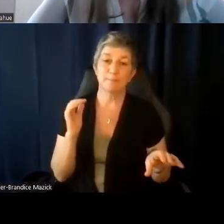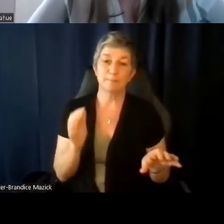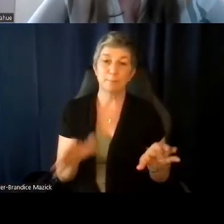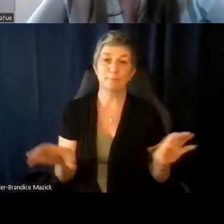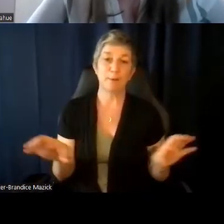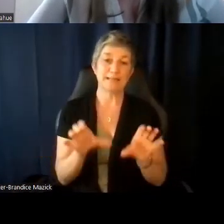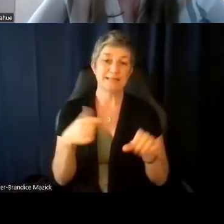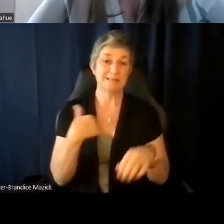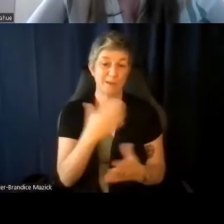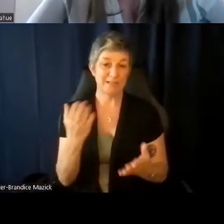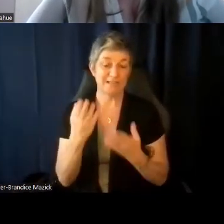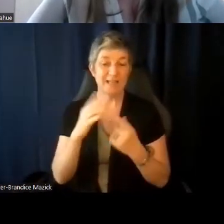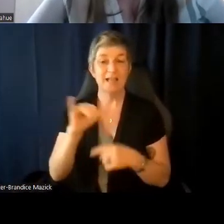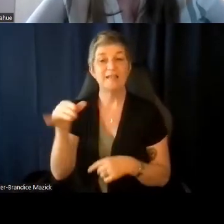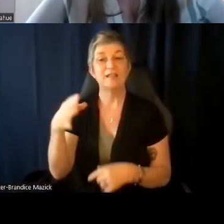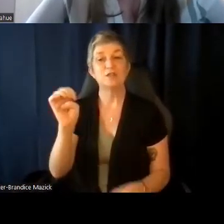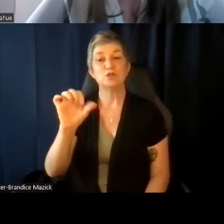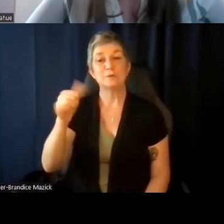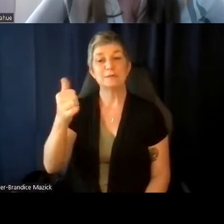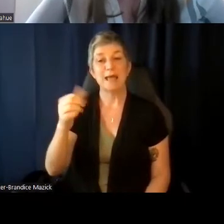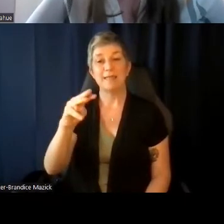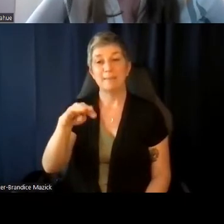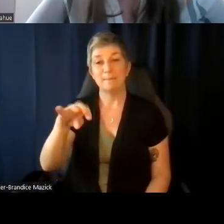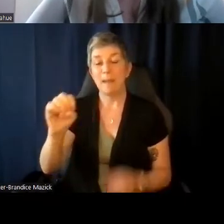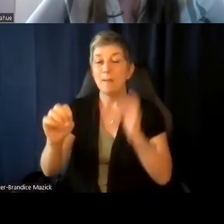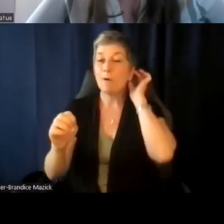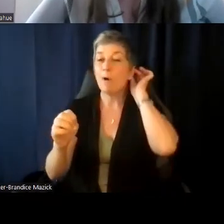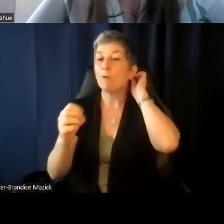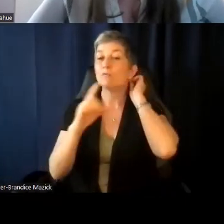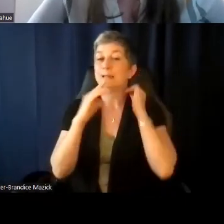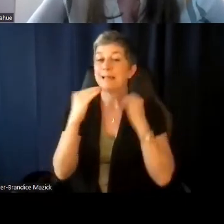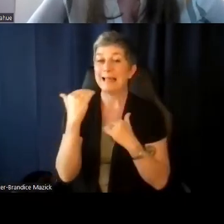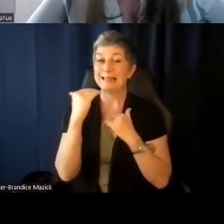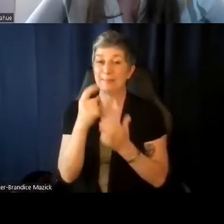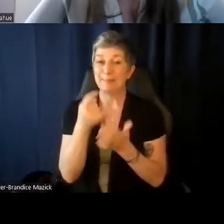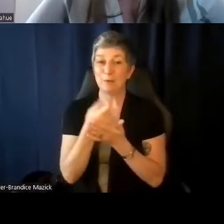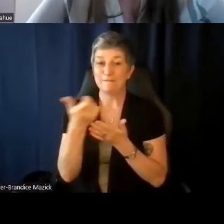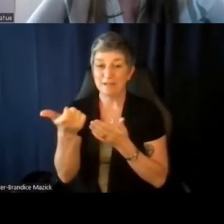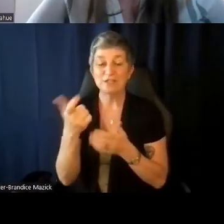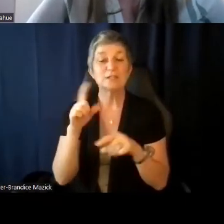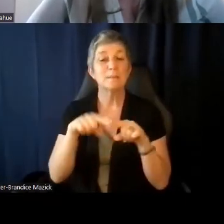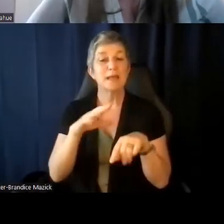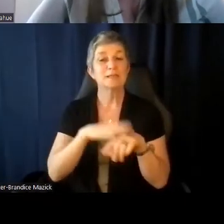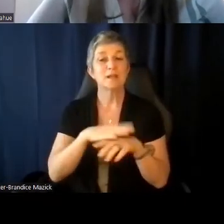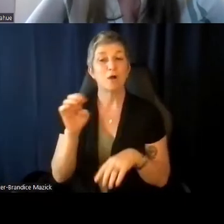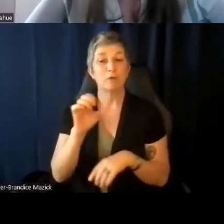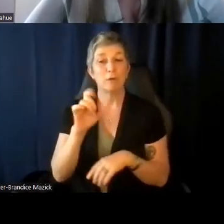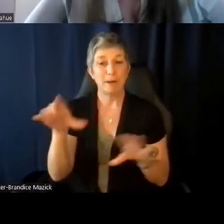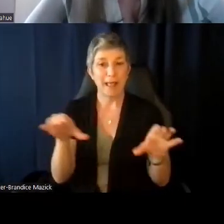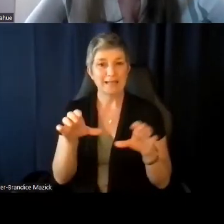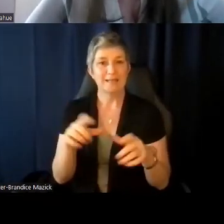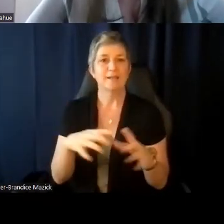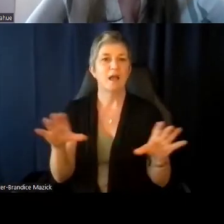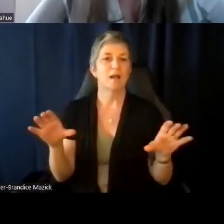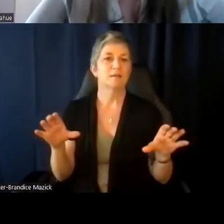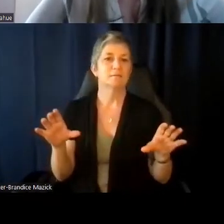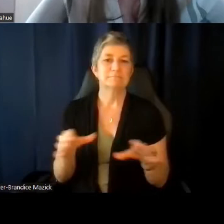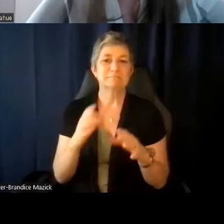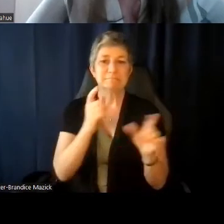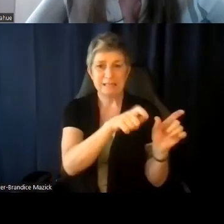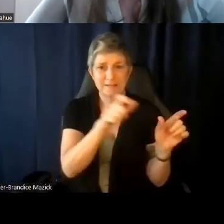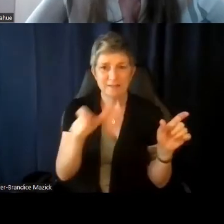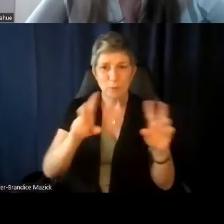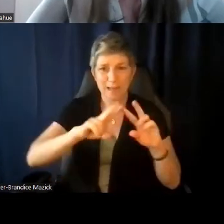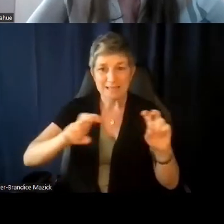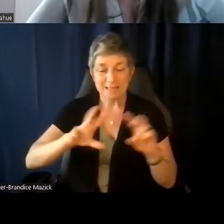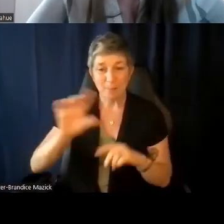in the June 10th memo, limiting your evictions based on criminal activity, conducting an individualized assessment,